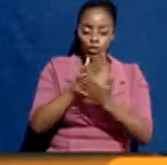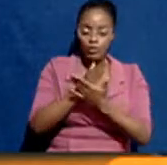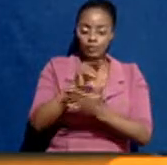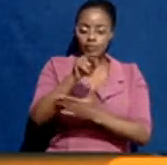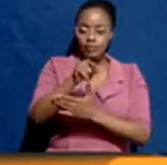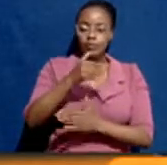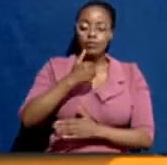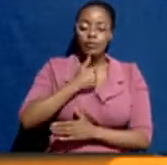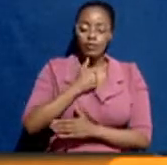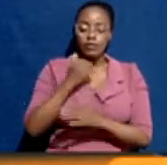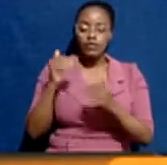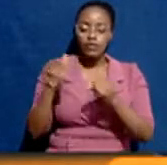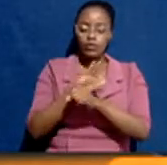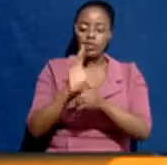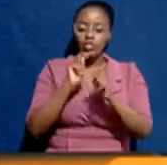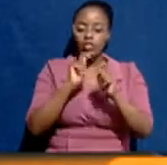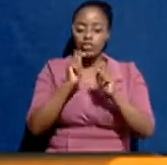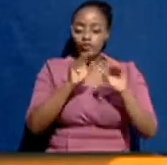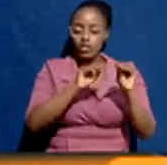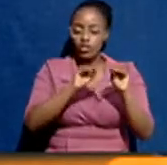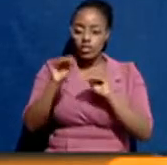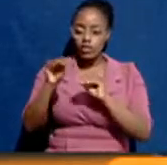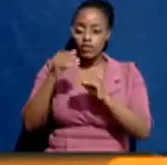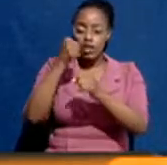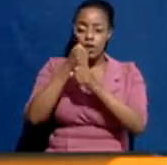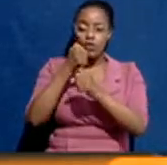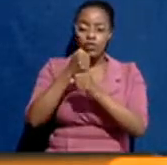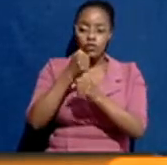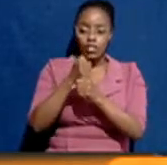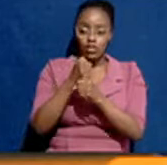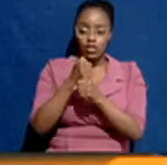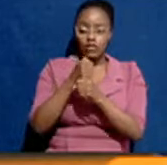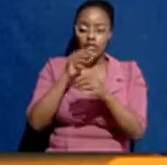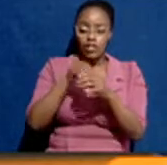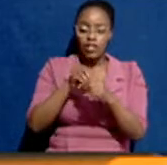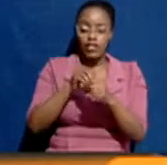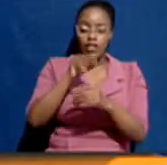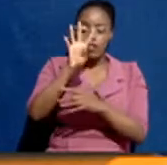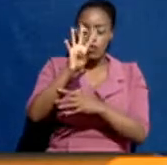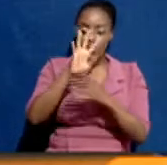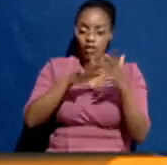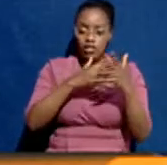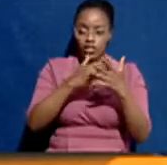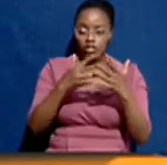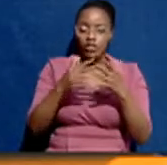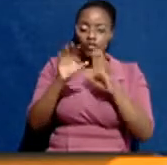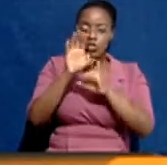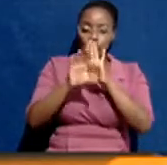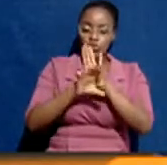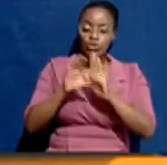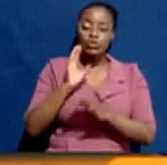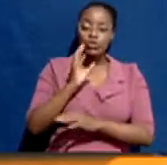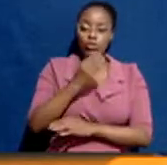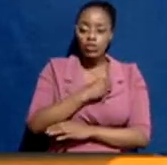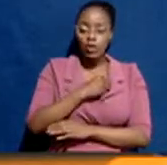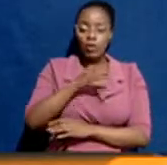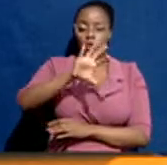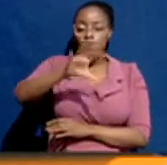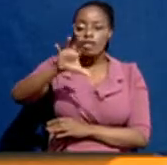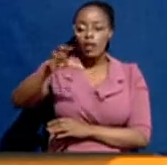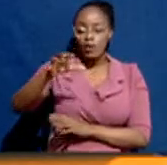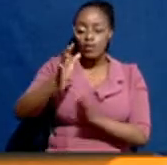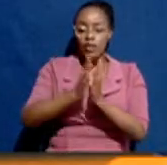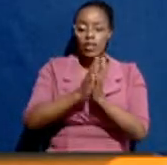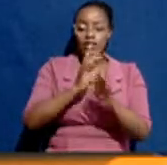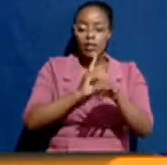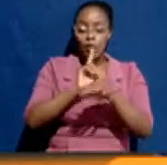we have full transfer of function in the fourth shadow of our constitution to the counties? And